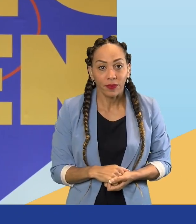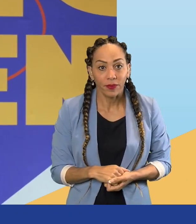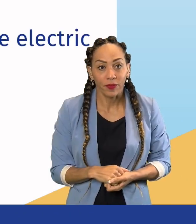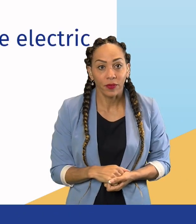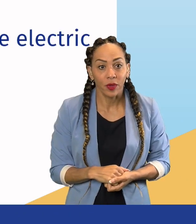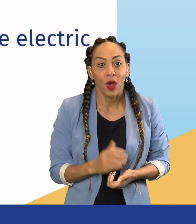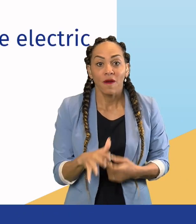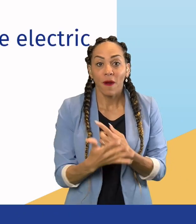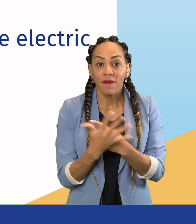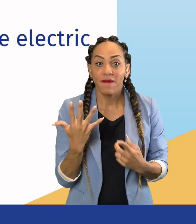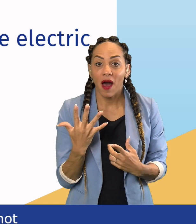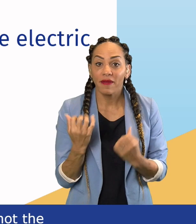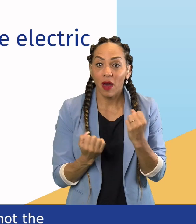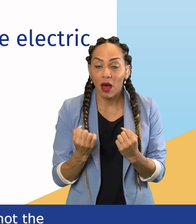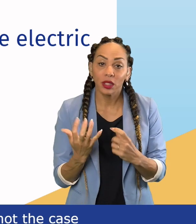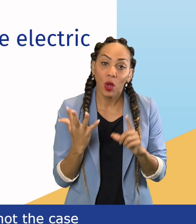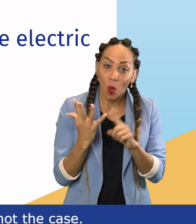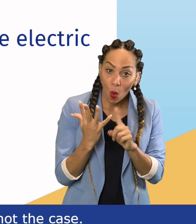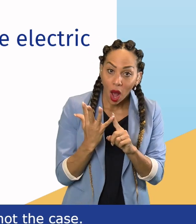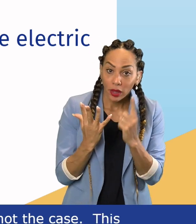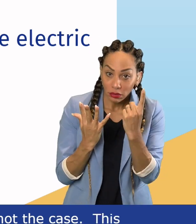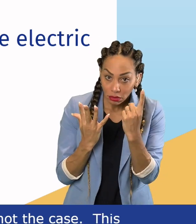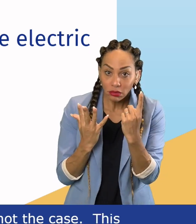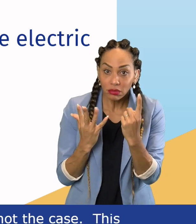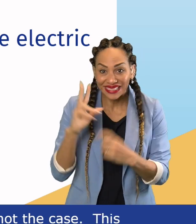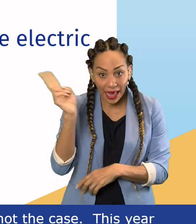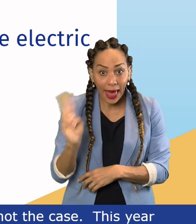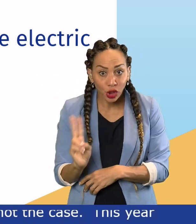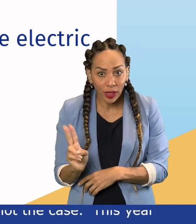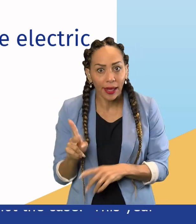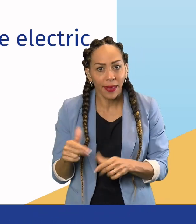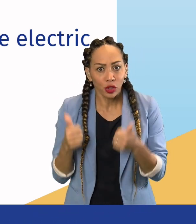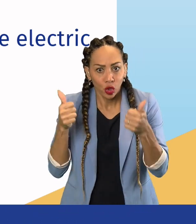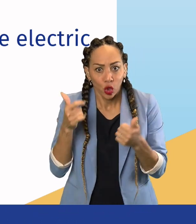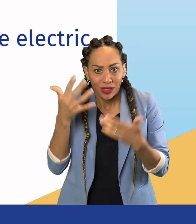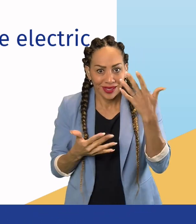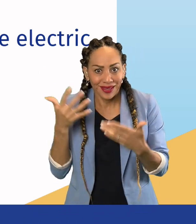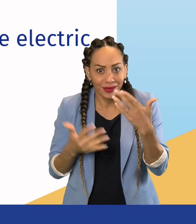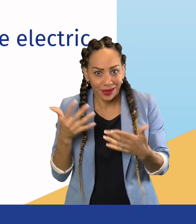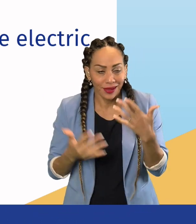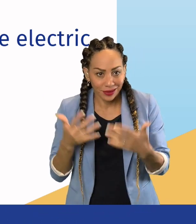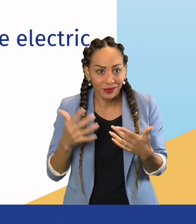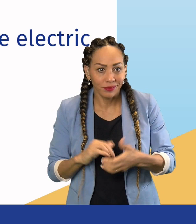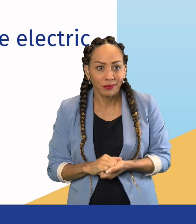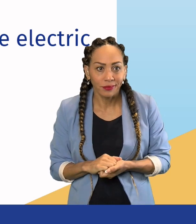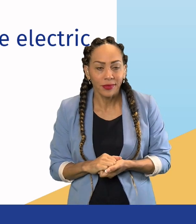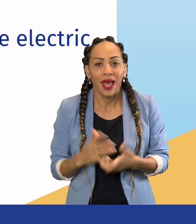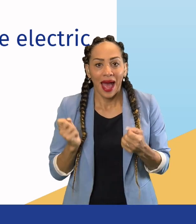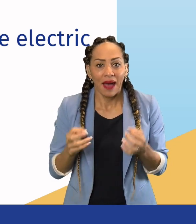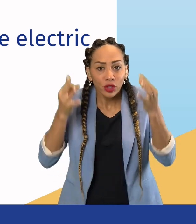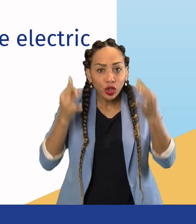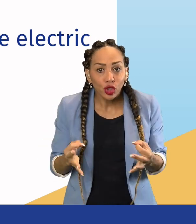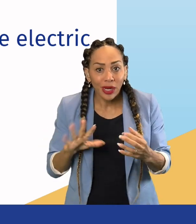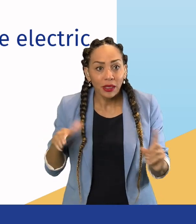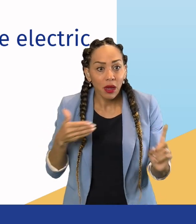Scheme are electric, which is brilliant, because that's where they need to be. Underlying all of this is a very, very strict target for manufacturers to